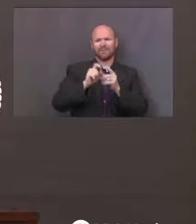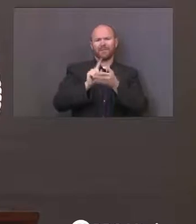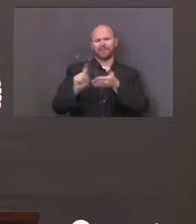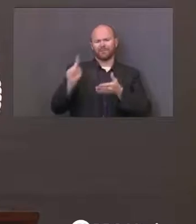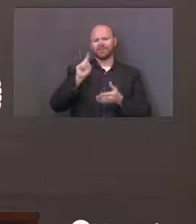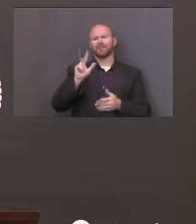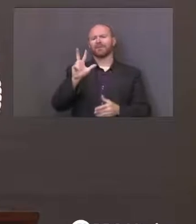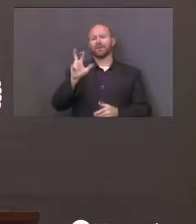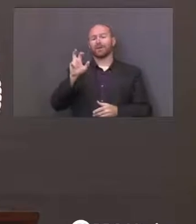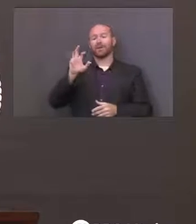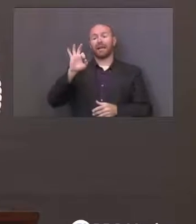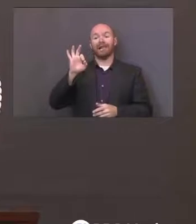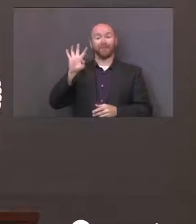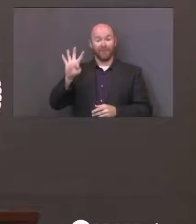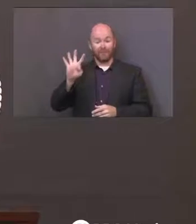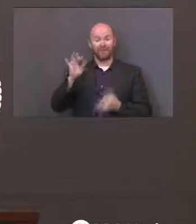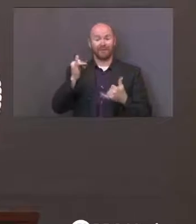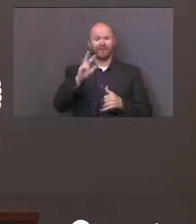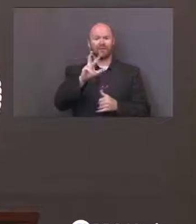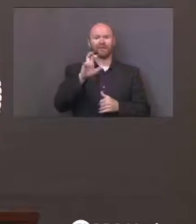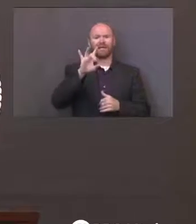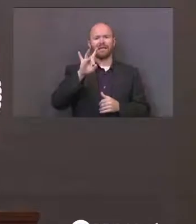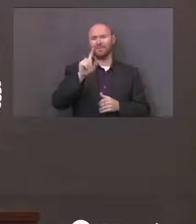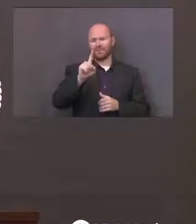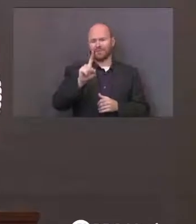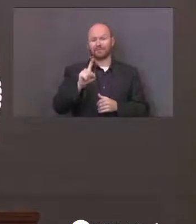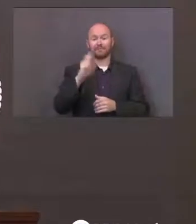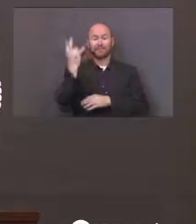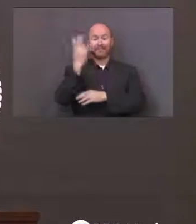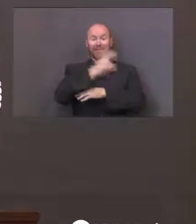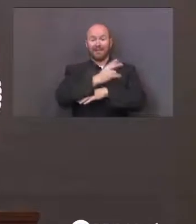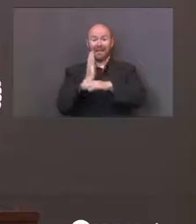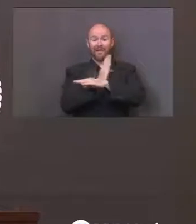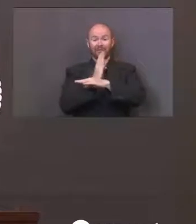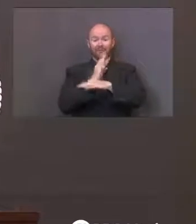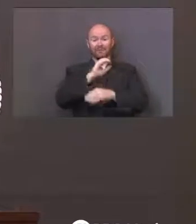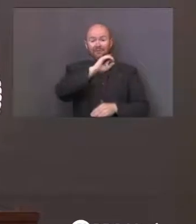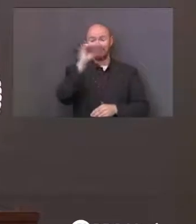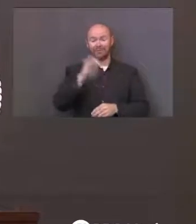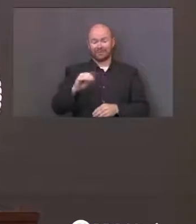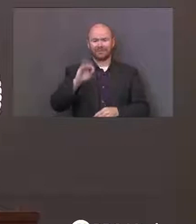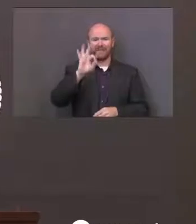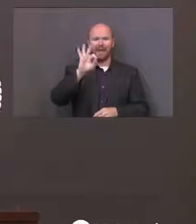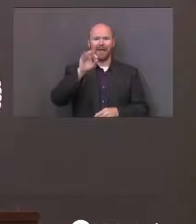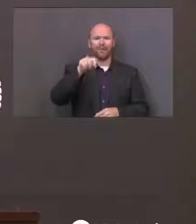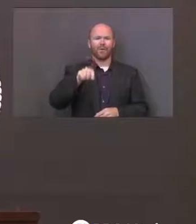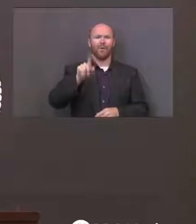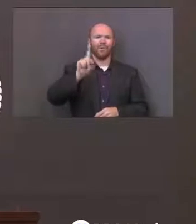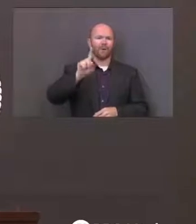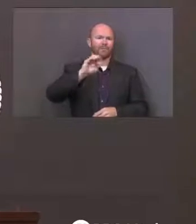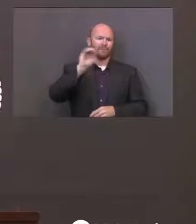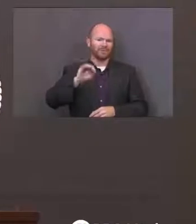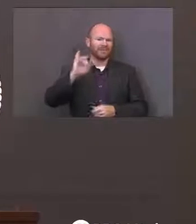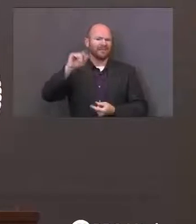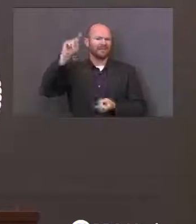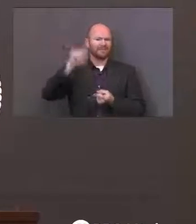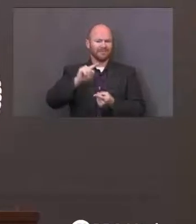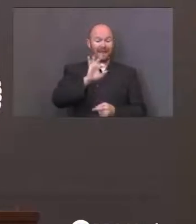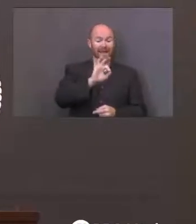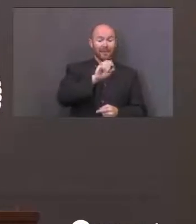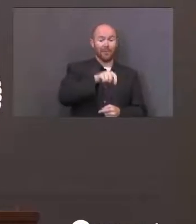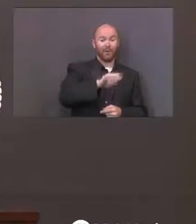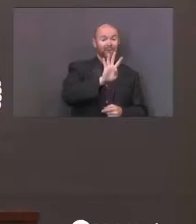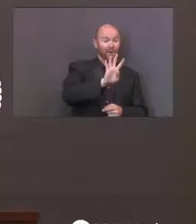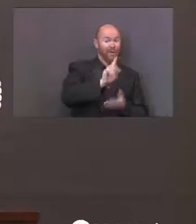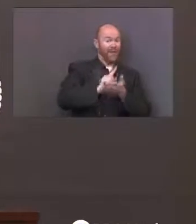was 394. And our 7-day rolling average of percent positivity is 9.1%. That's a decrease from